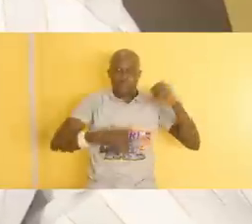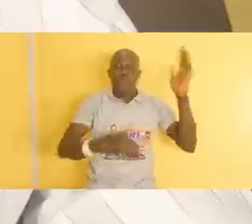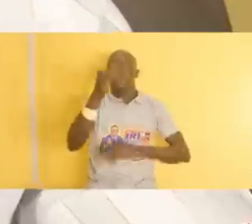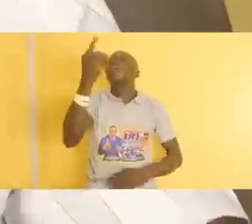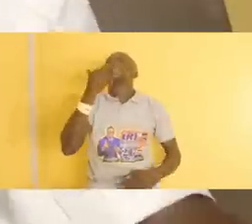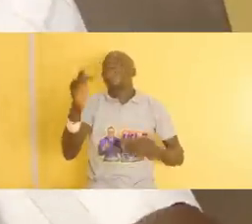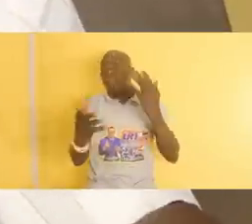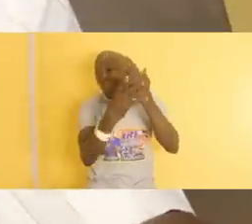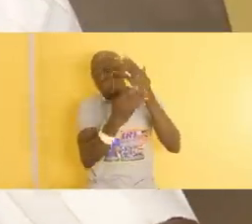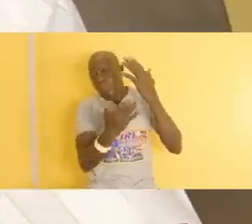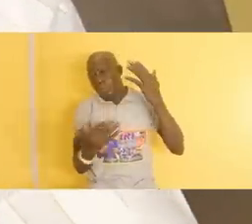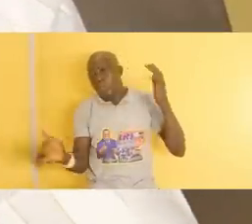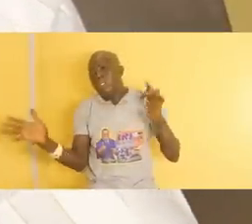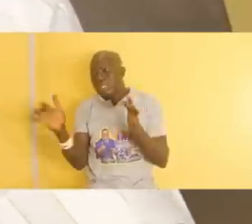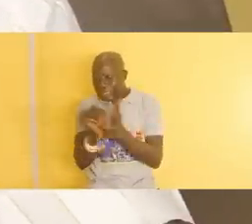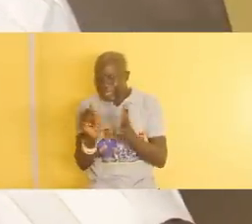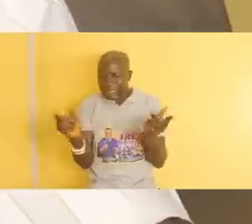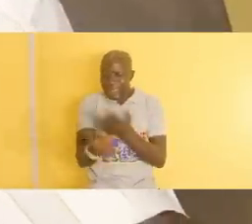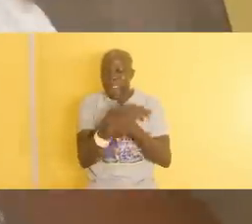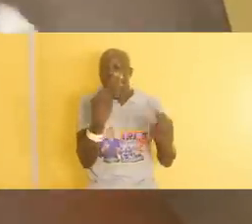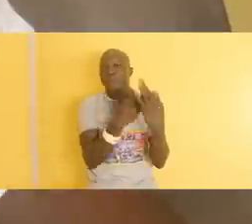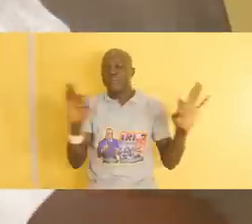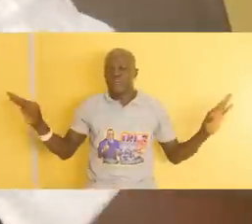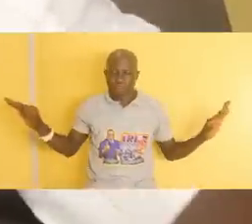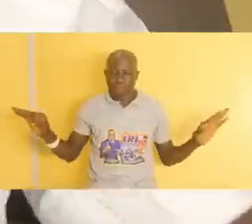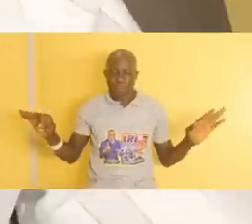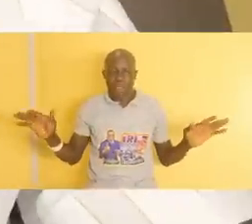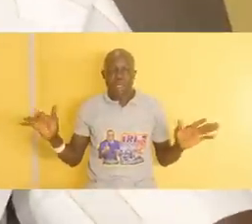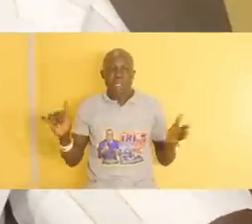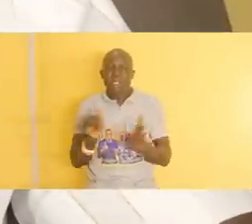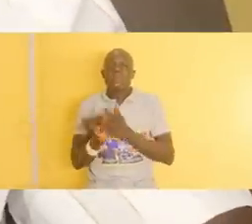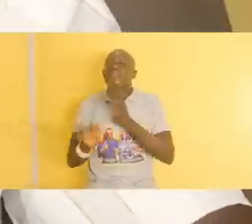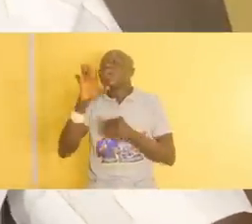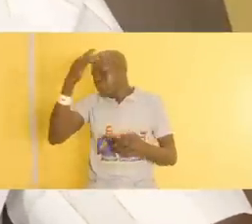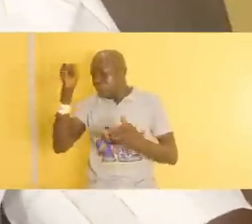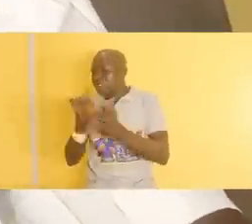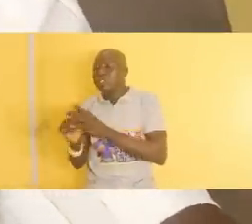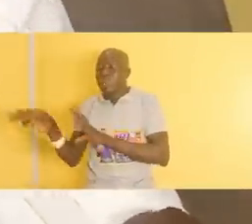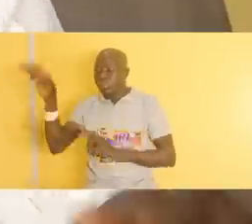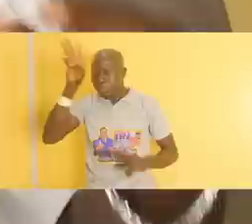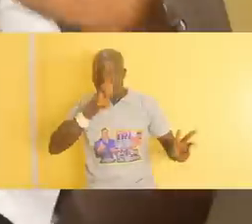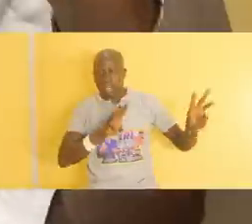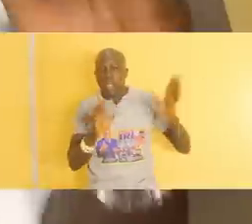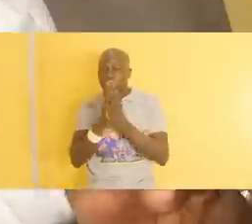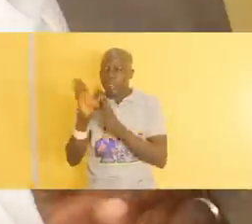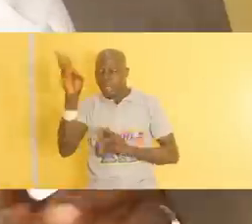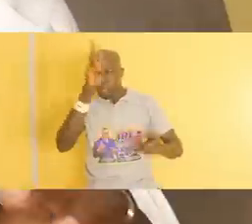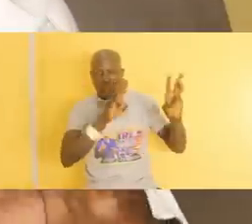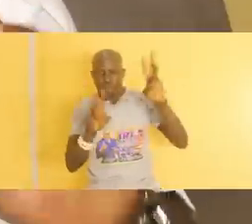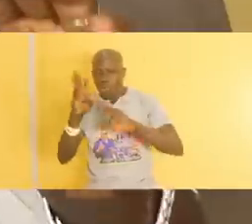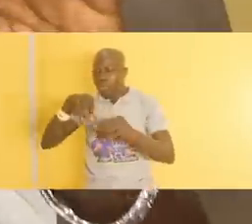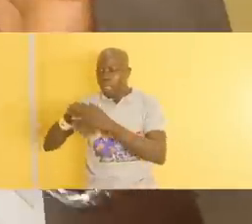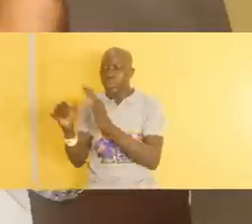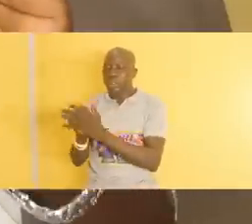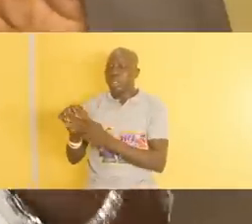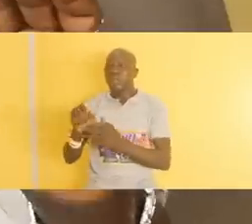without taking blood. But, in your day, but that day, oh, fail. He forced people. He was a prayer warrior. They were in the